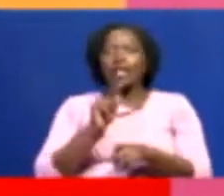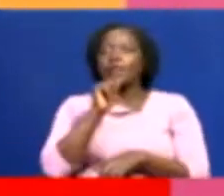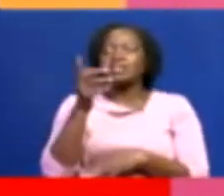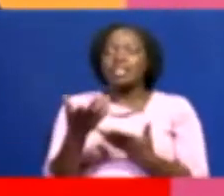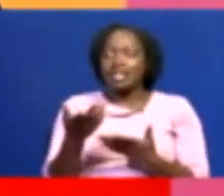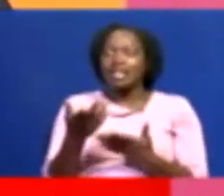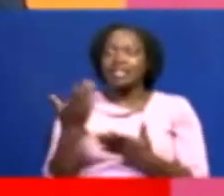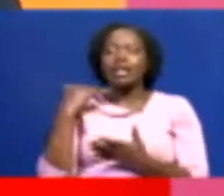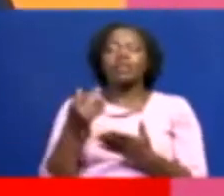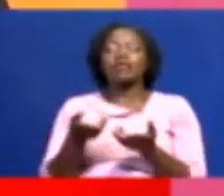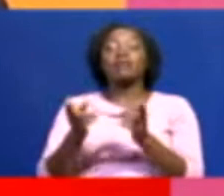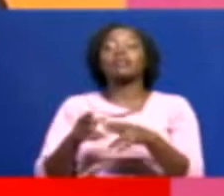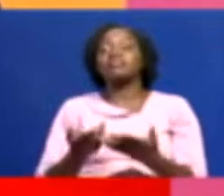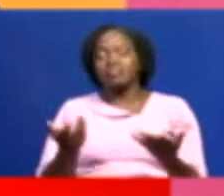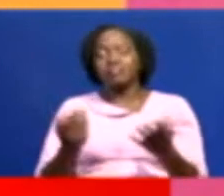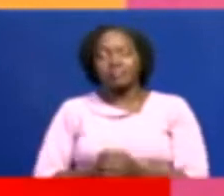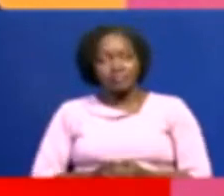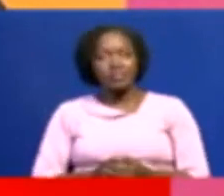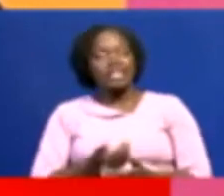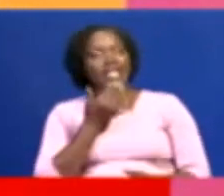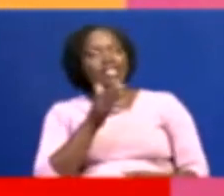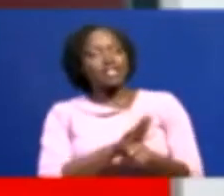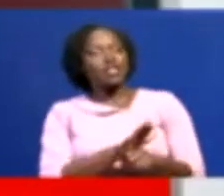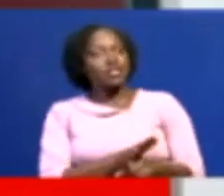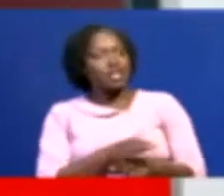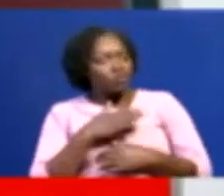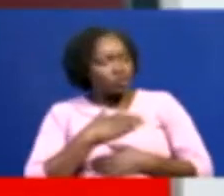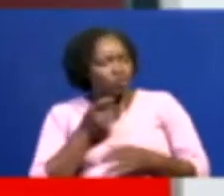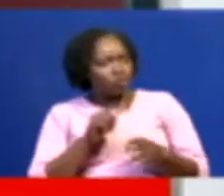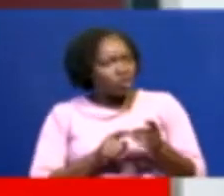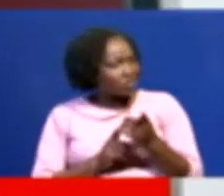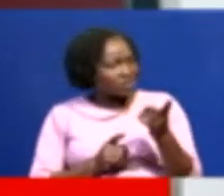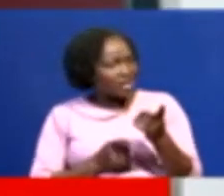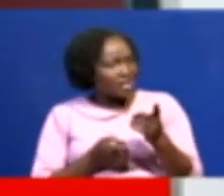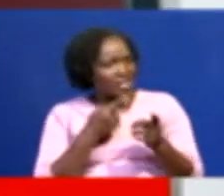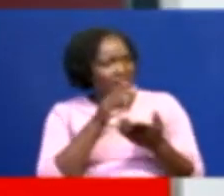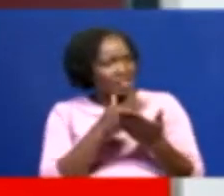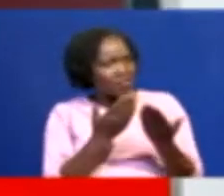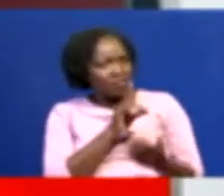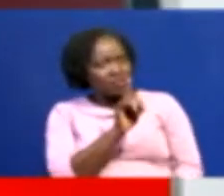where crime now comes in. Mm-hmm. Mm. Mm, thank you so much. Moshimo, you want to join on that? You wanted to say something?